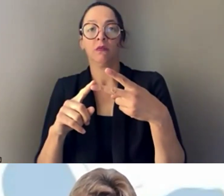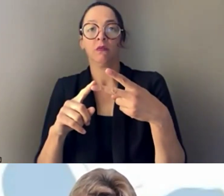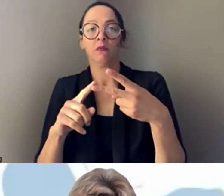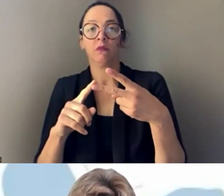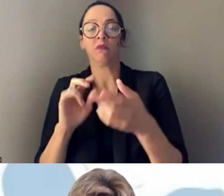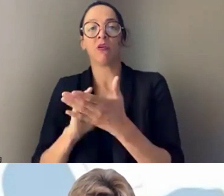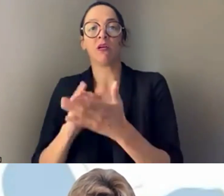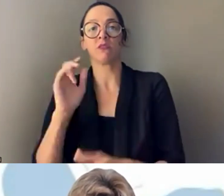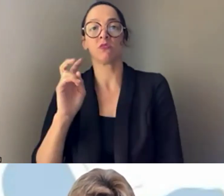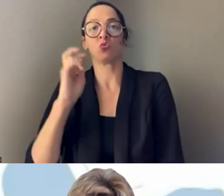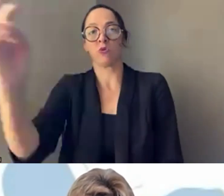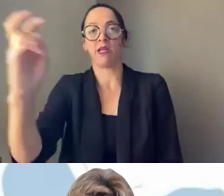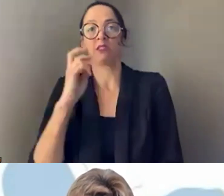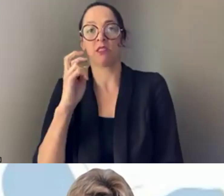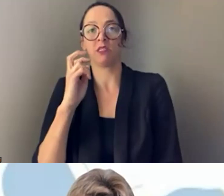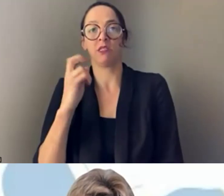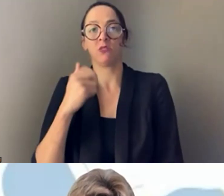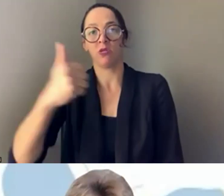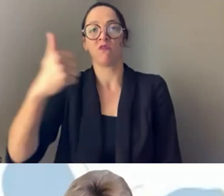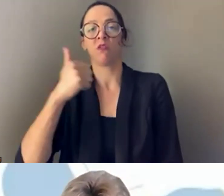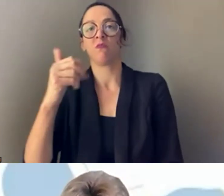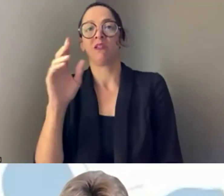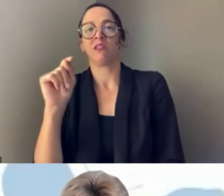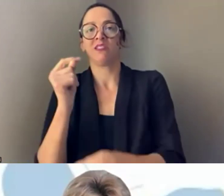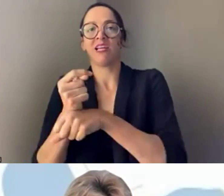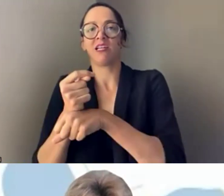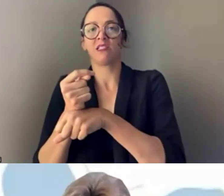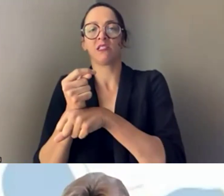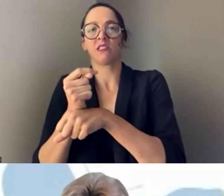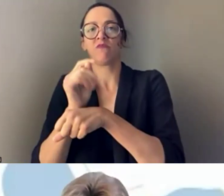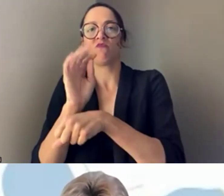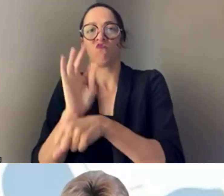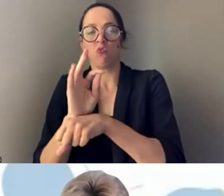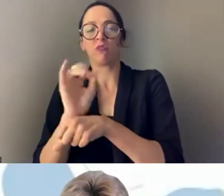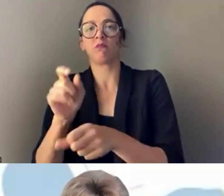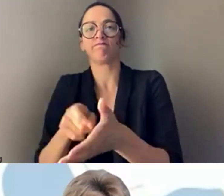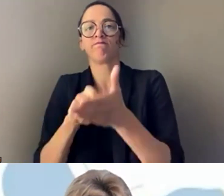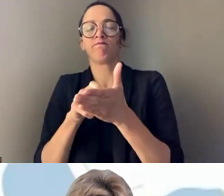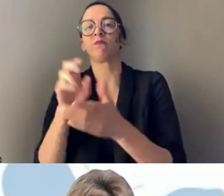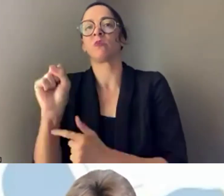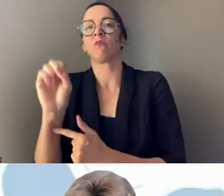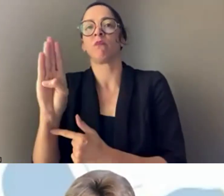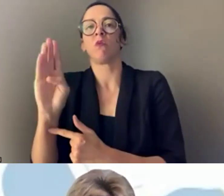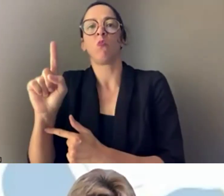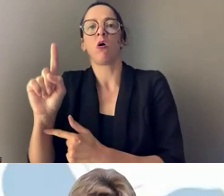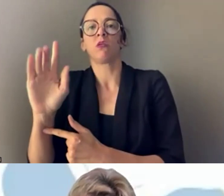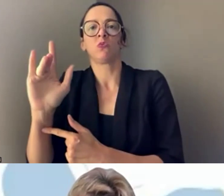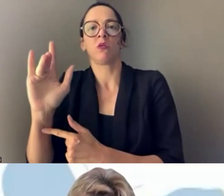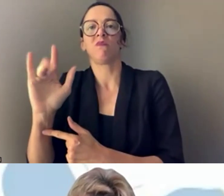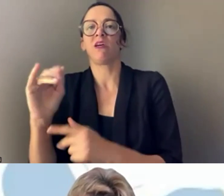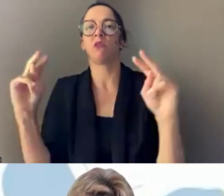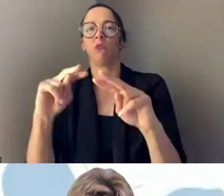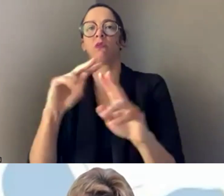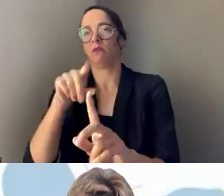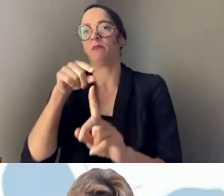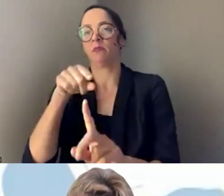Transformation Task Force required by Senate Bill 125, that is looking in particular at the funding